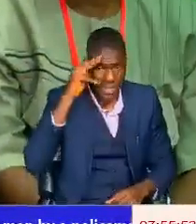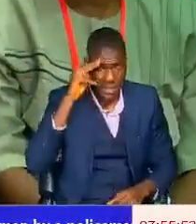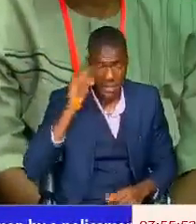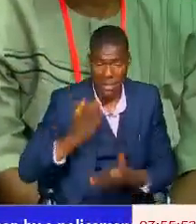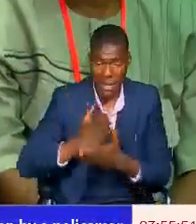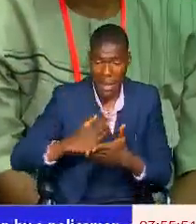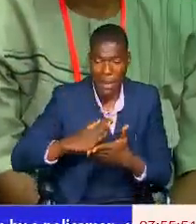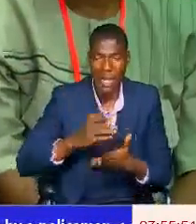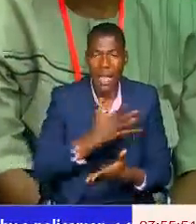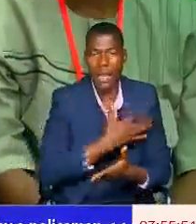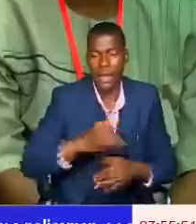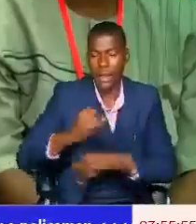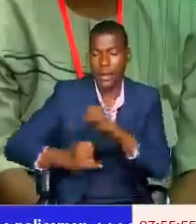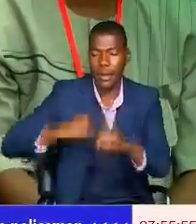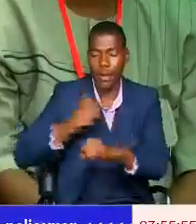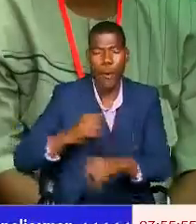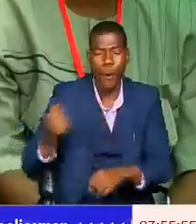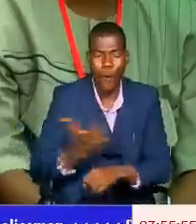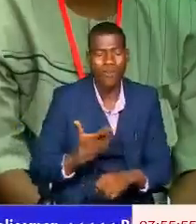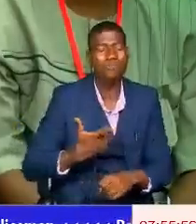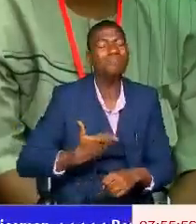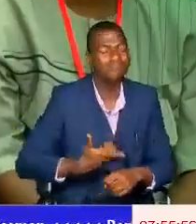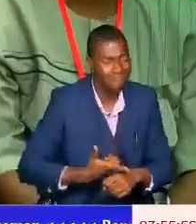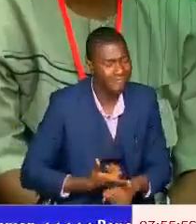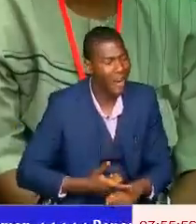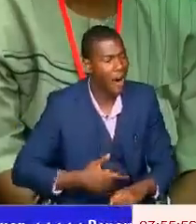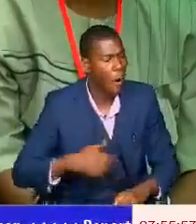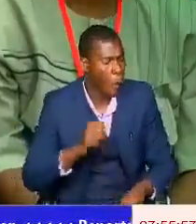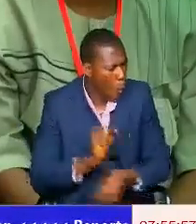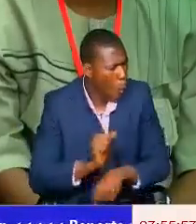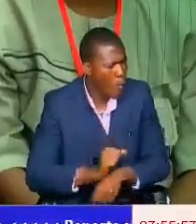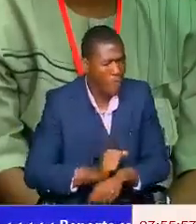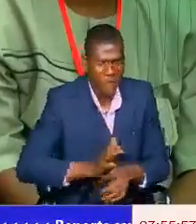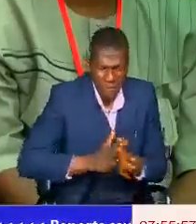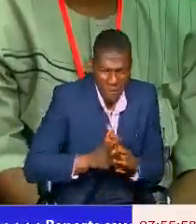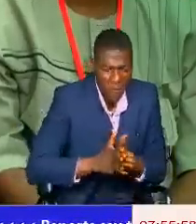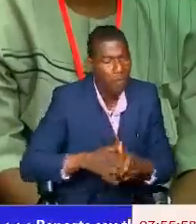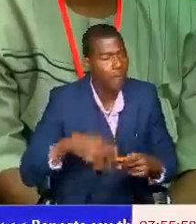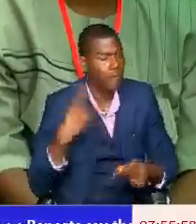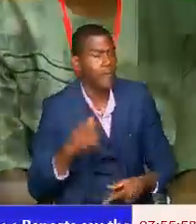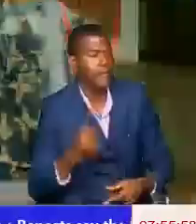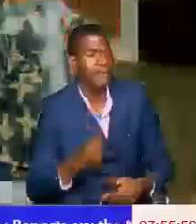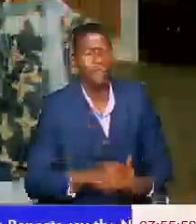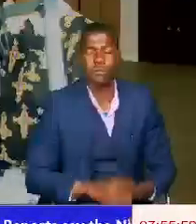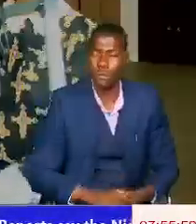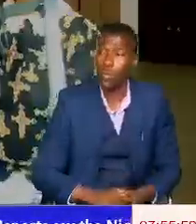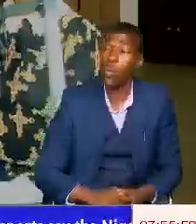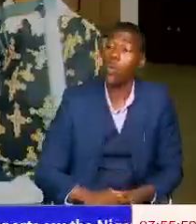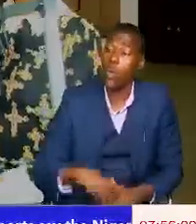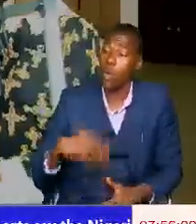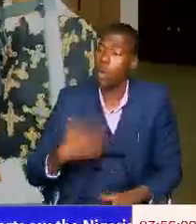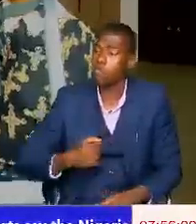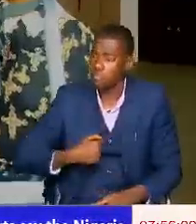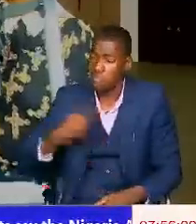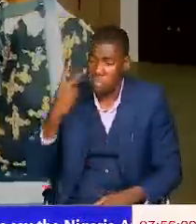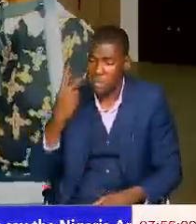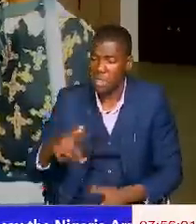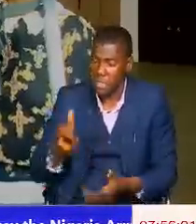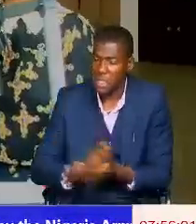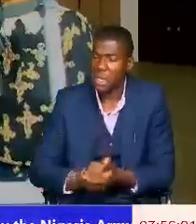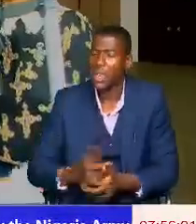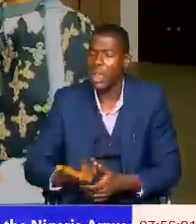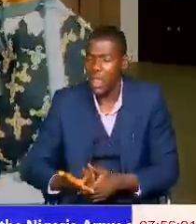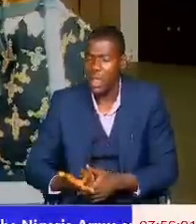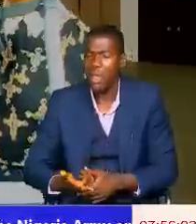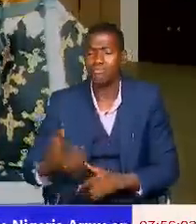also to their core mandates and also in addressing complaints of citizens. I see say they get double work. They're responsive, they